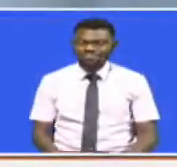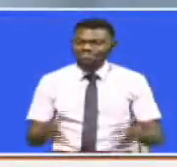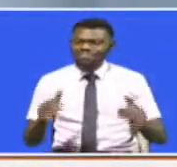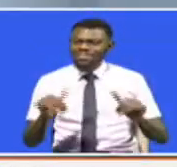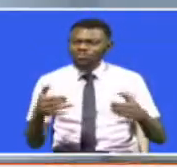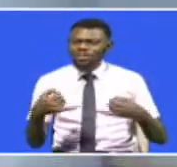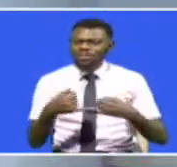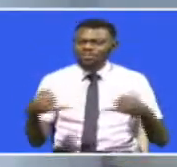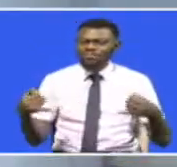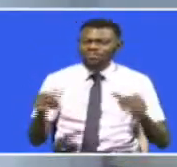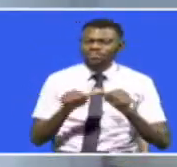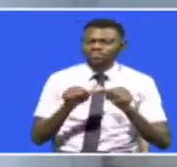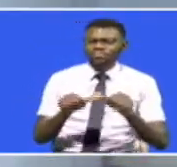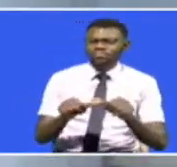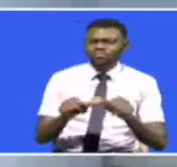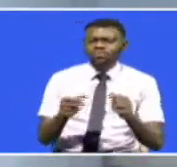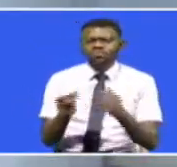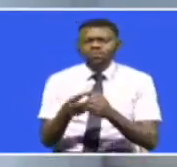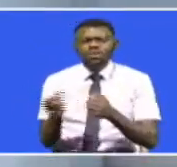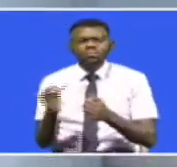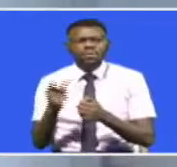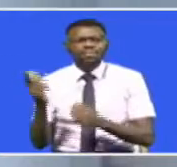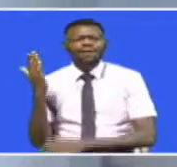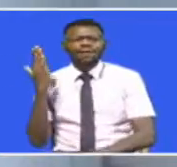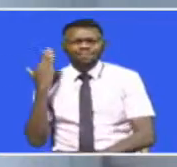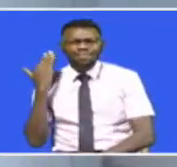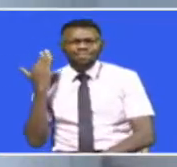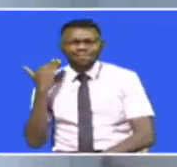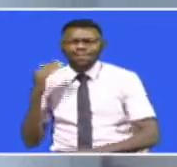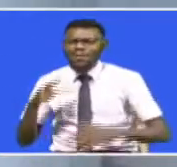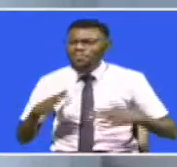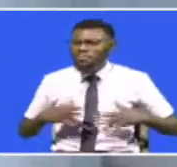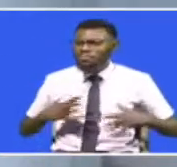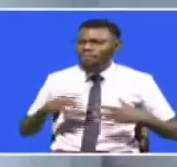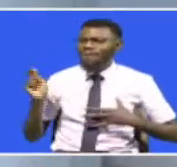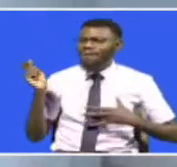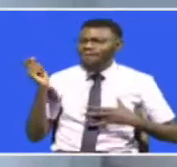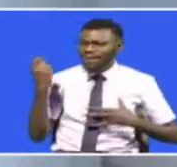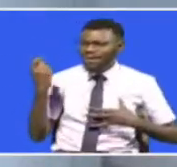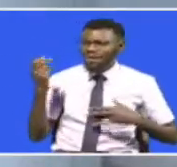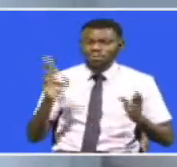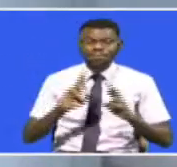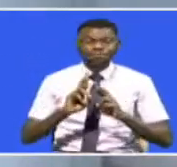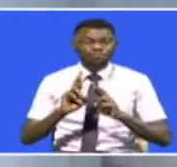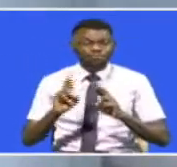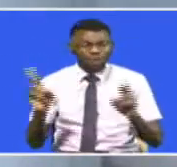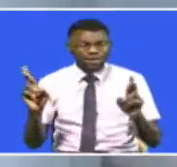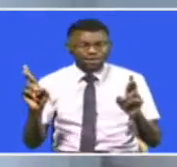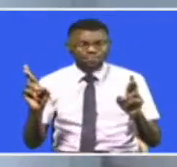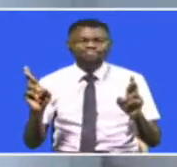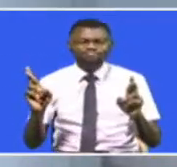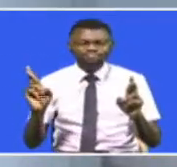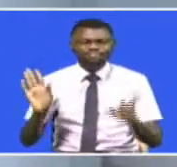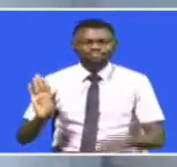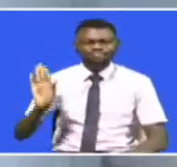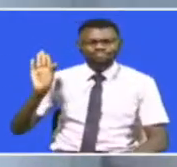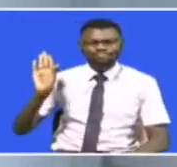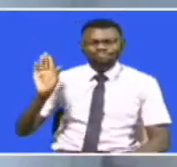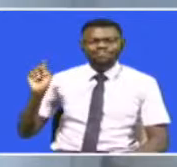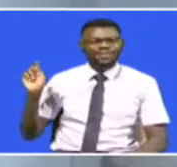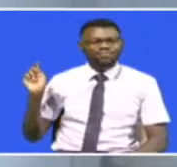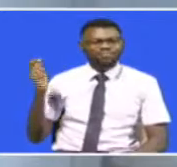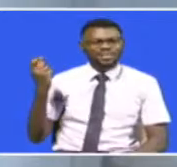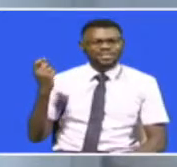Newsline continues. 12 months ago on a day like this, Kenyans were ready to usher in the newly elected fifth president of the